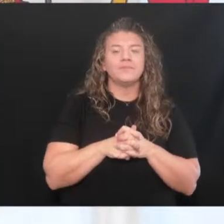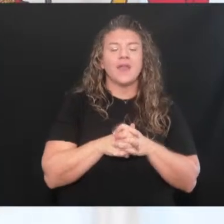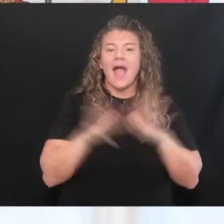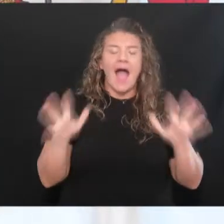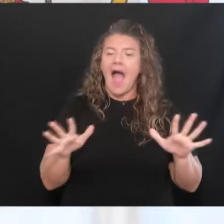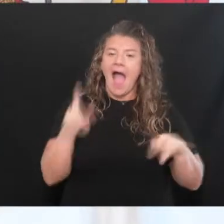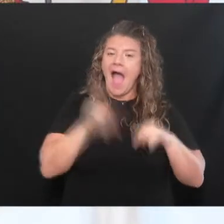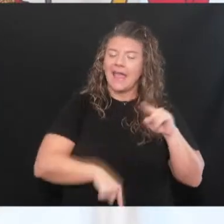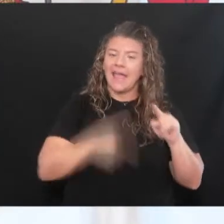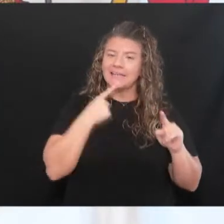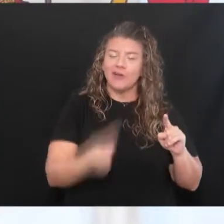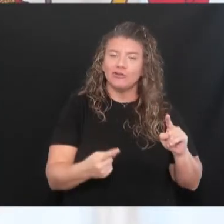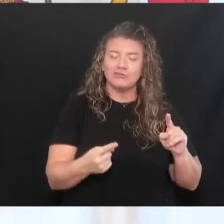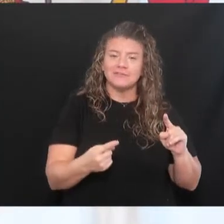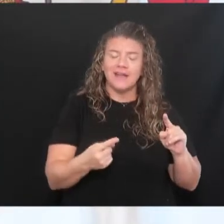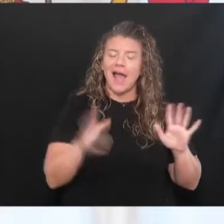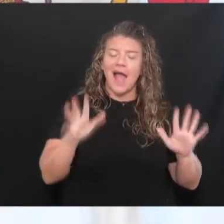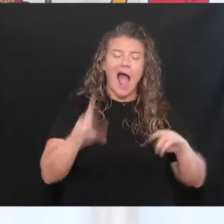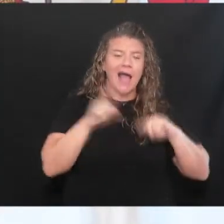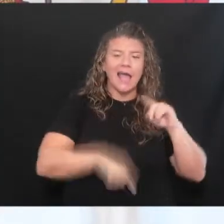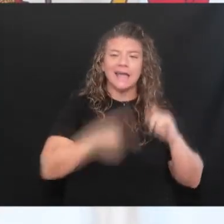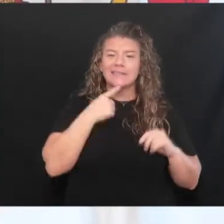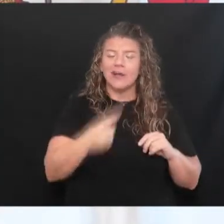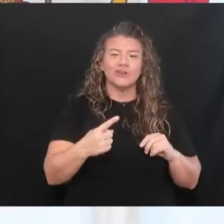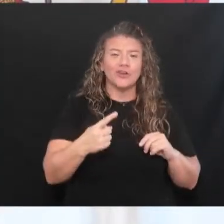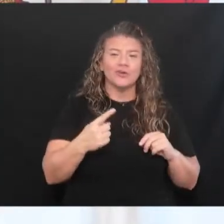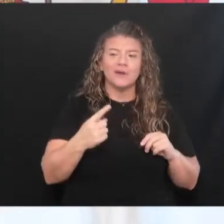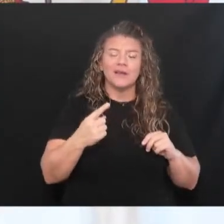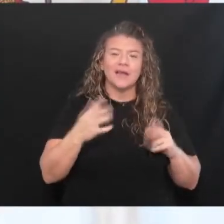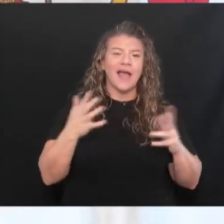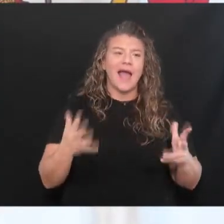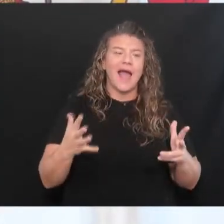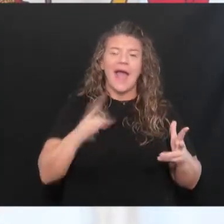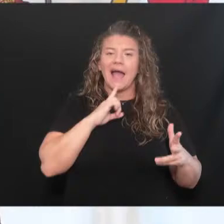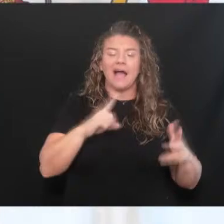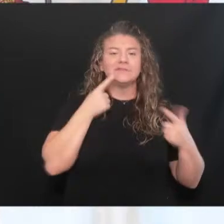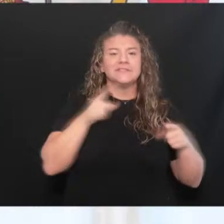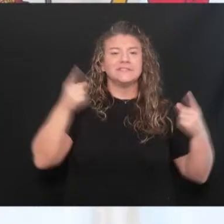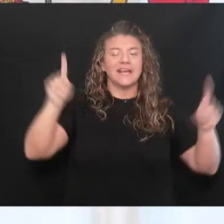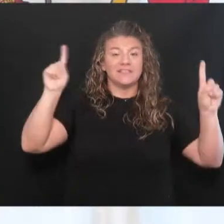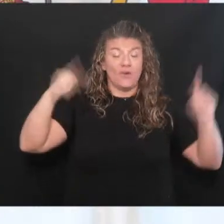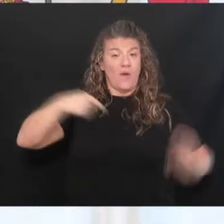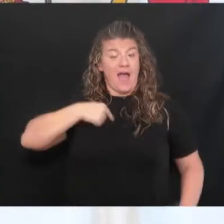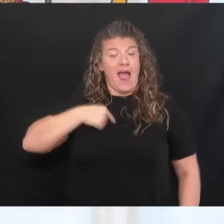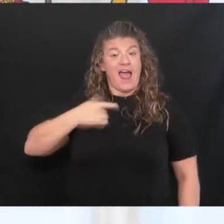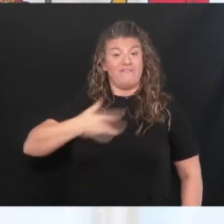can't tell you, I can't tell you how successful I